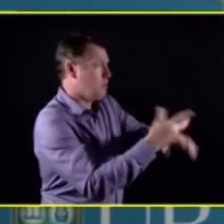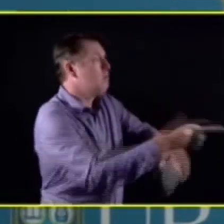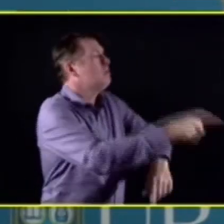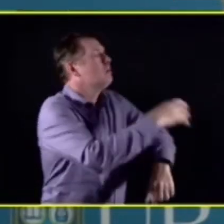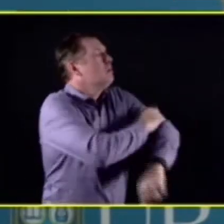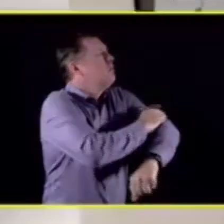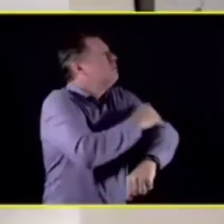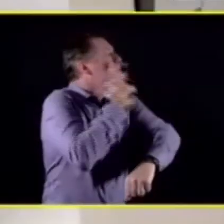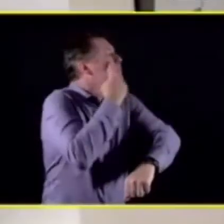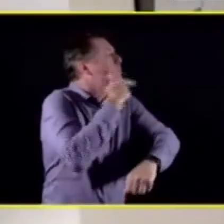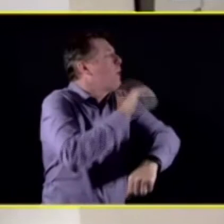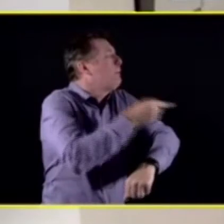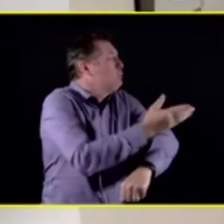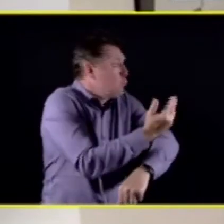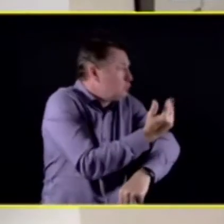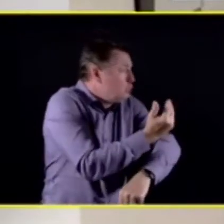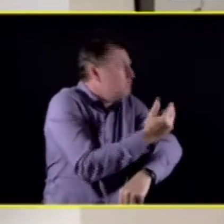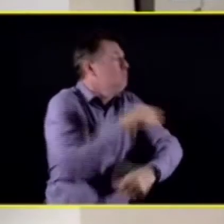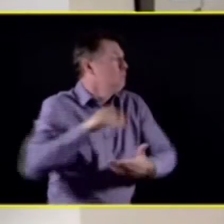that.